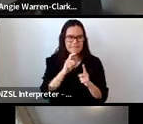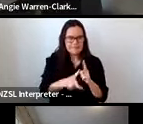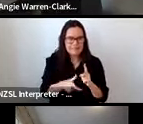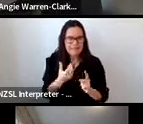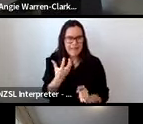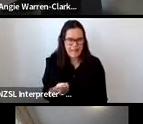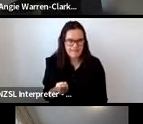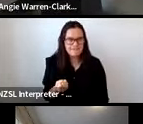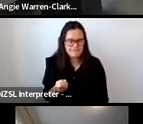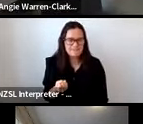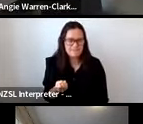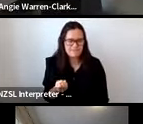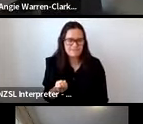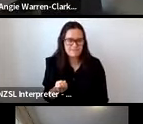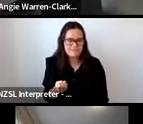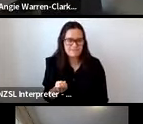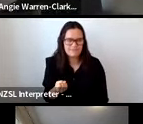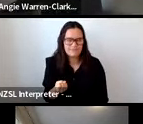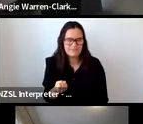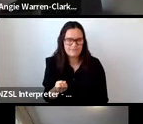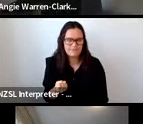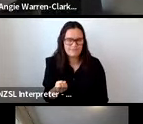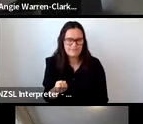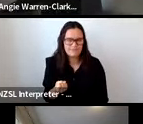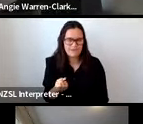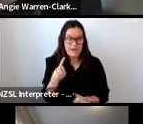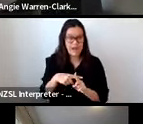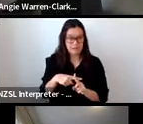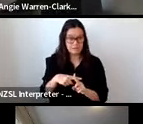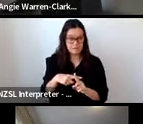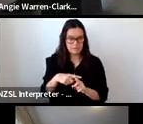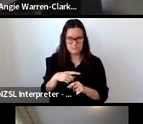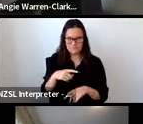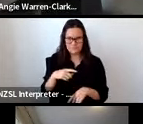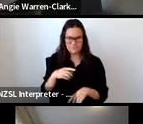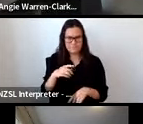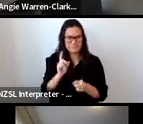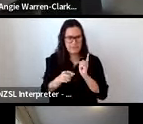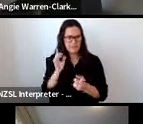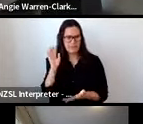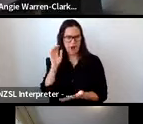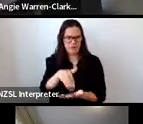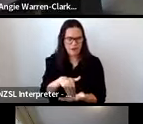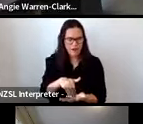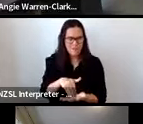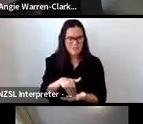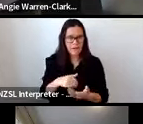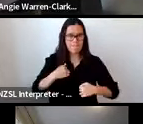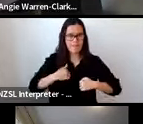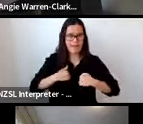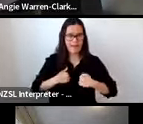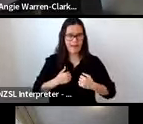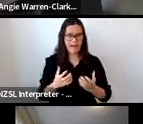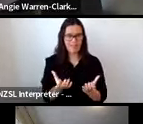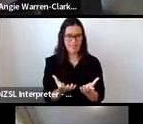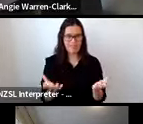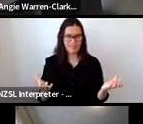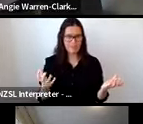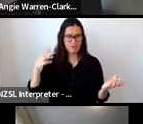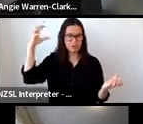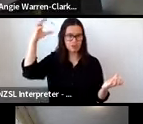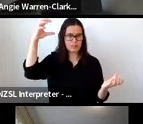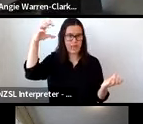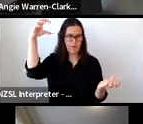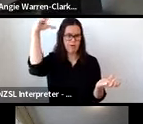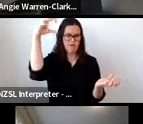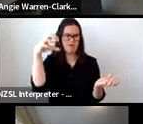and the number of times we have really narrow doorways, showers over baths, 3 to 4 steps